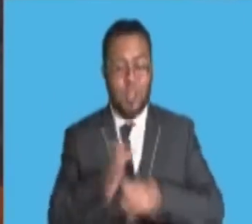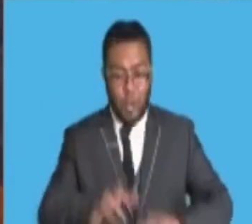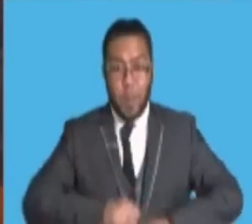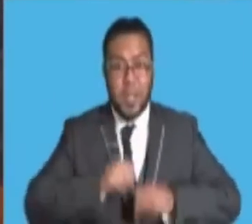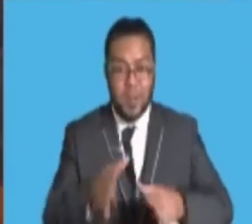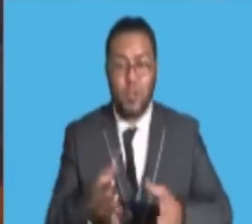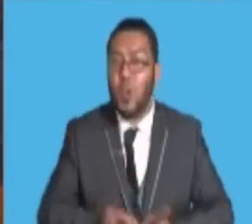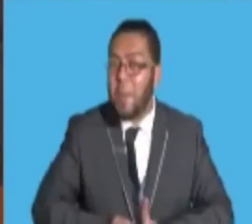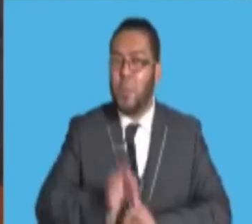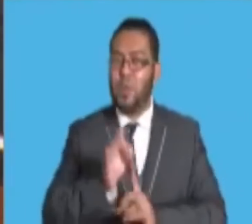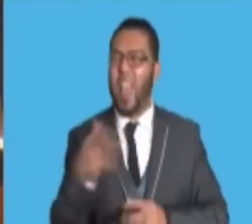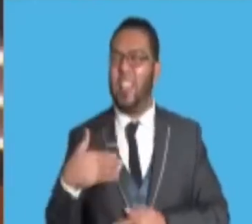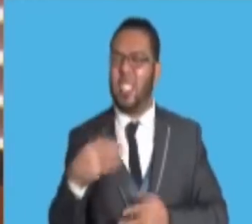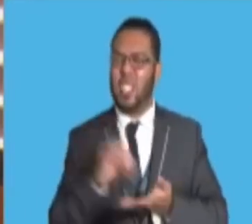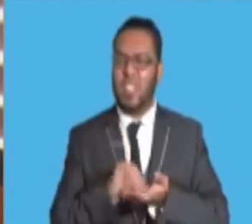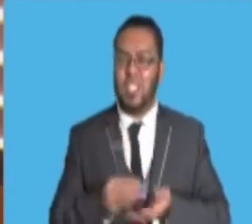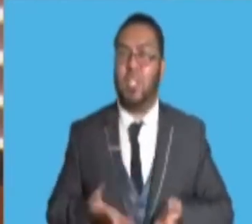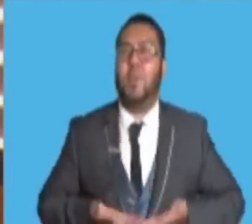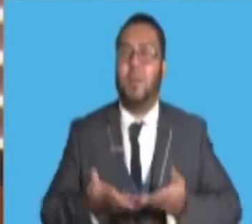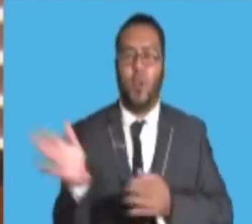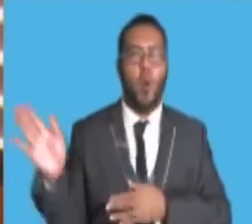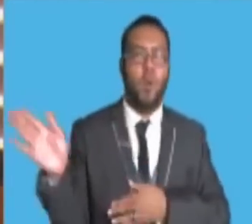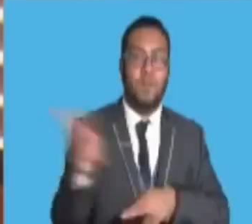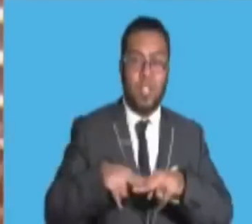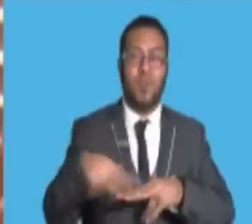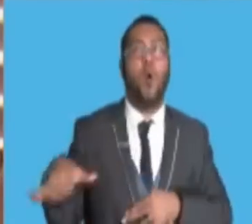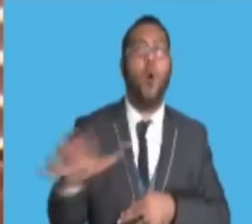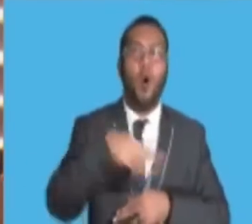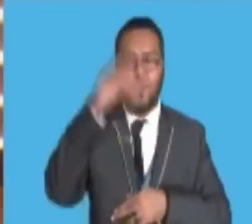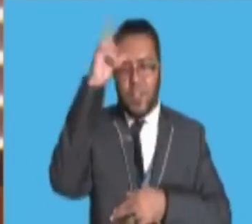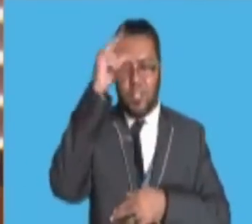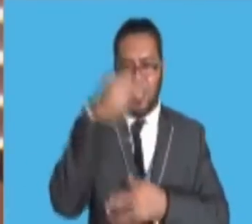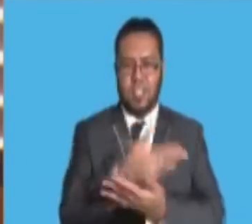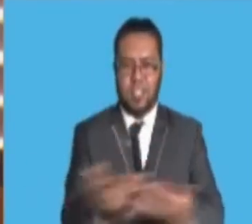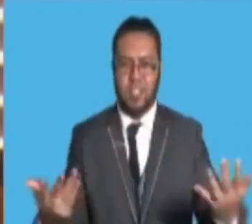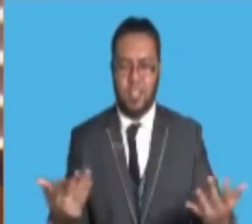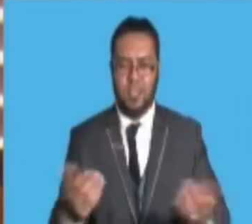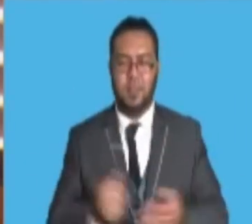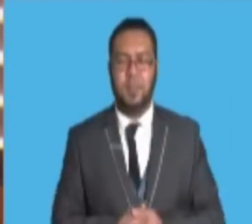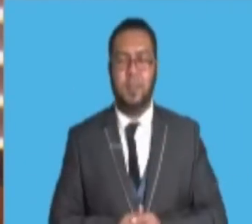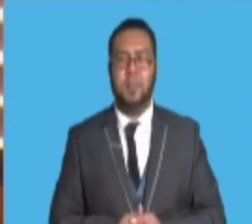health services delivery in Fiji for all Fijians.